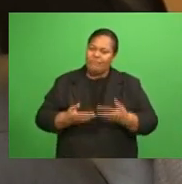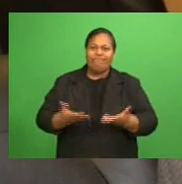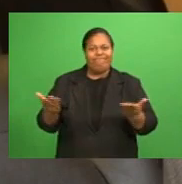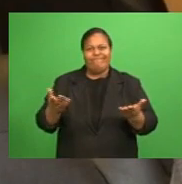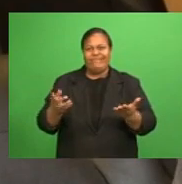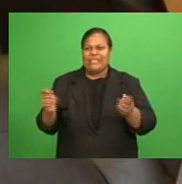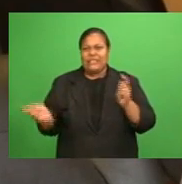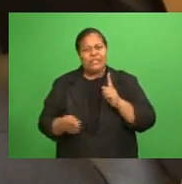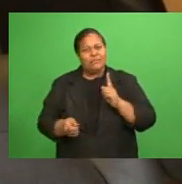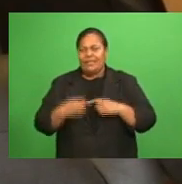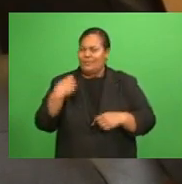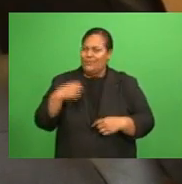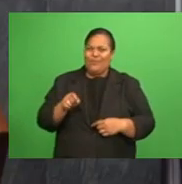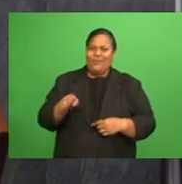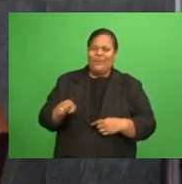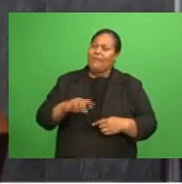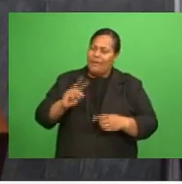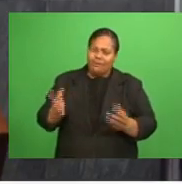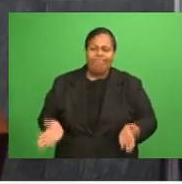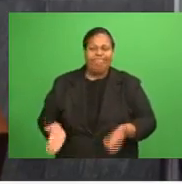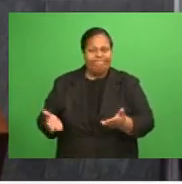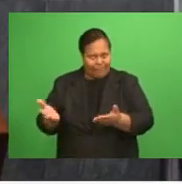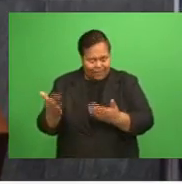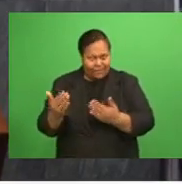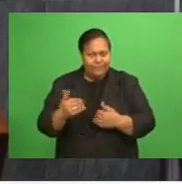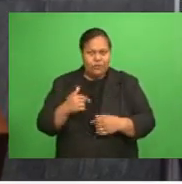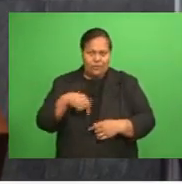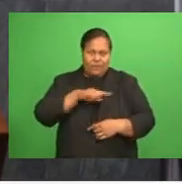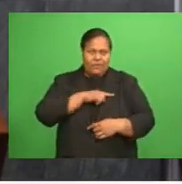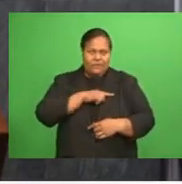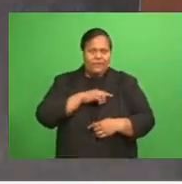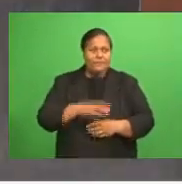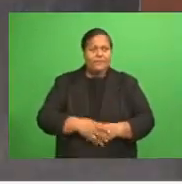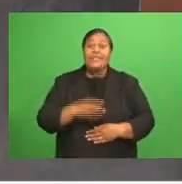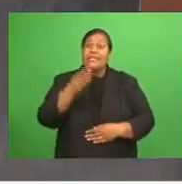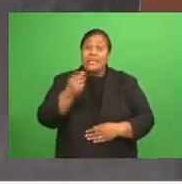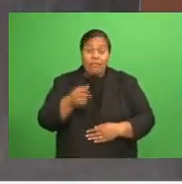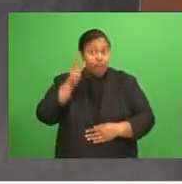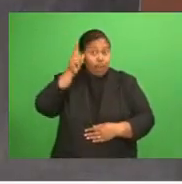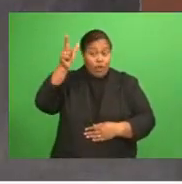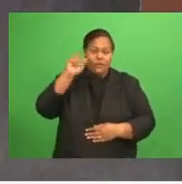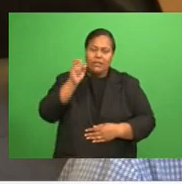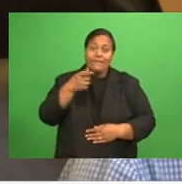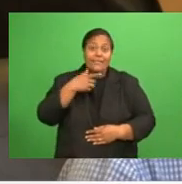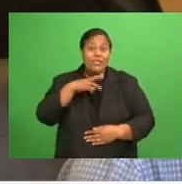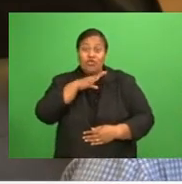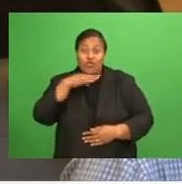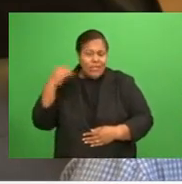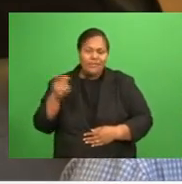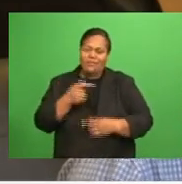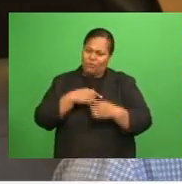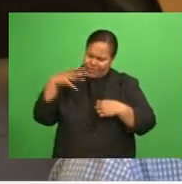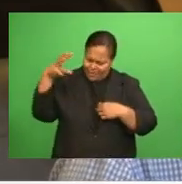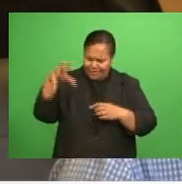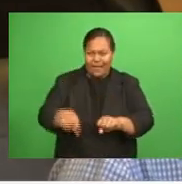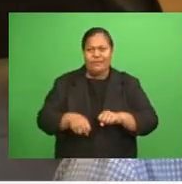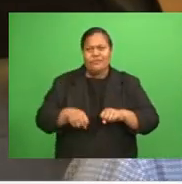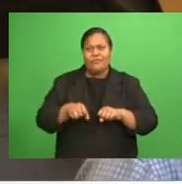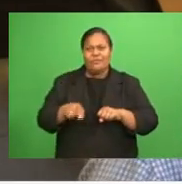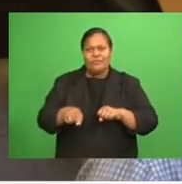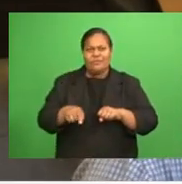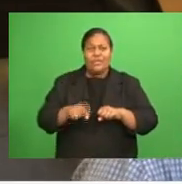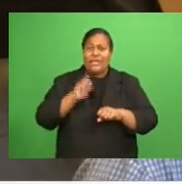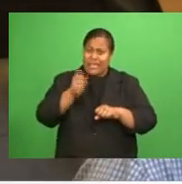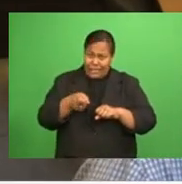but then we are giving you a bit of time to pay. Seeing one's employer trying to cheat that they will be caught eventually. The ones that are still trying to game the system